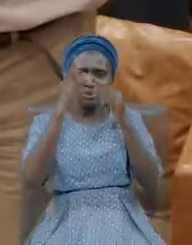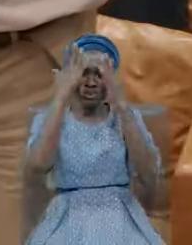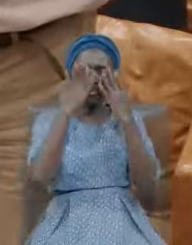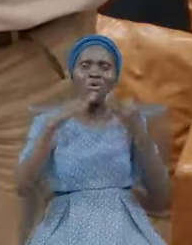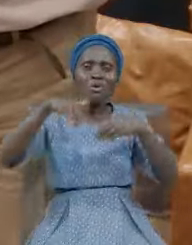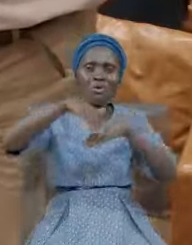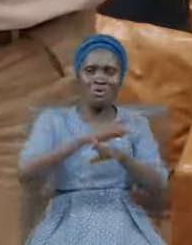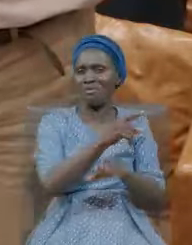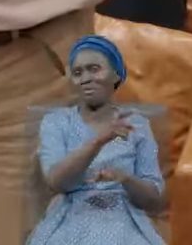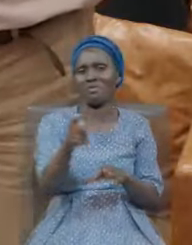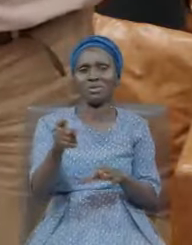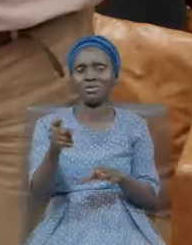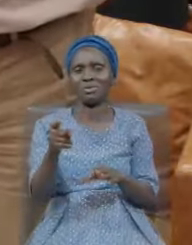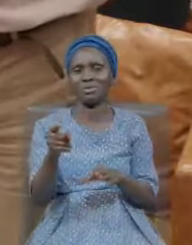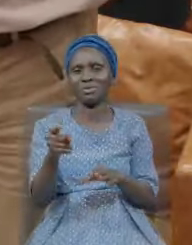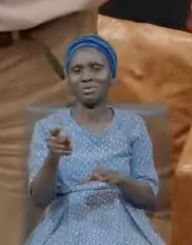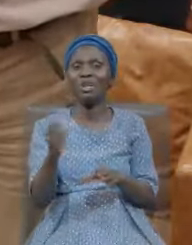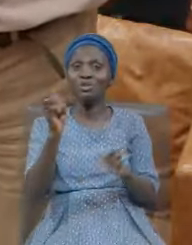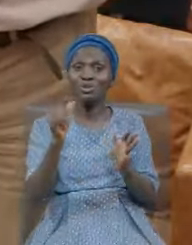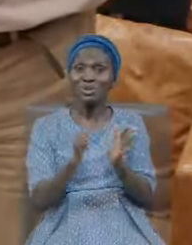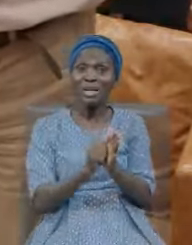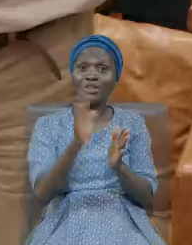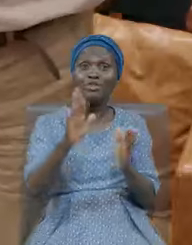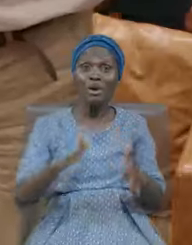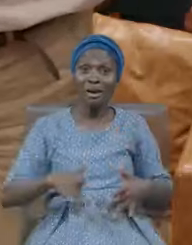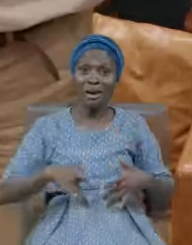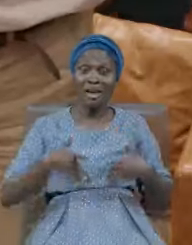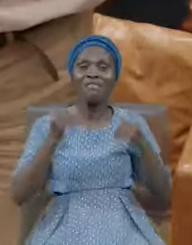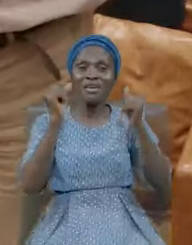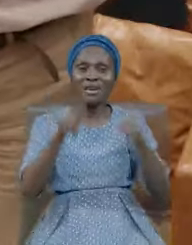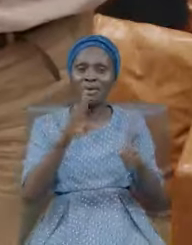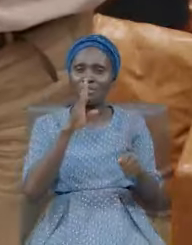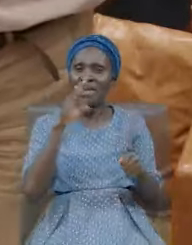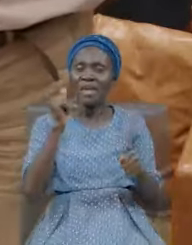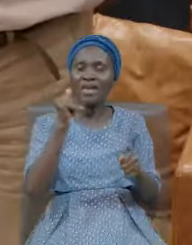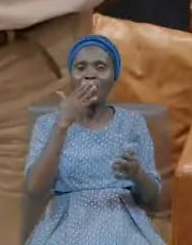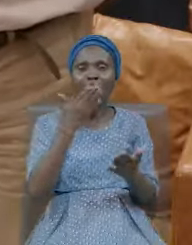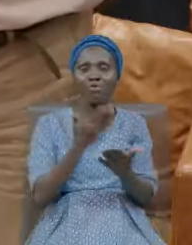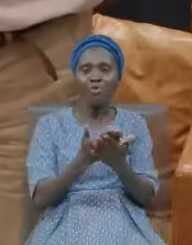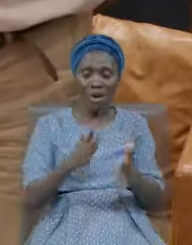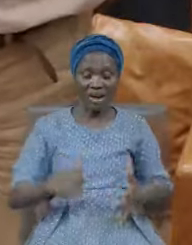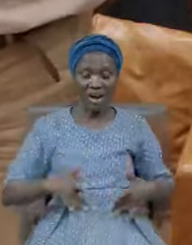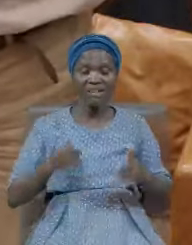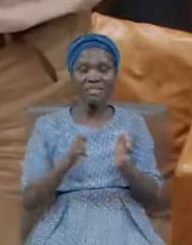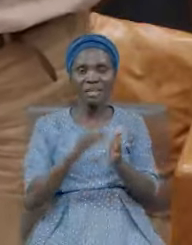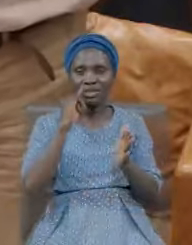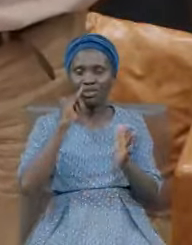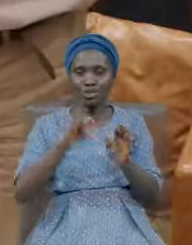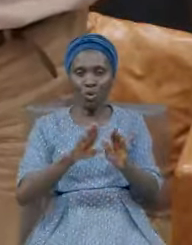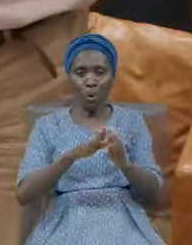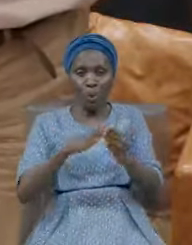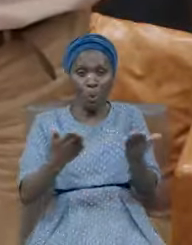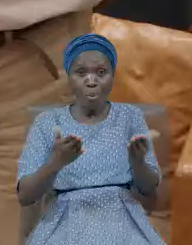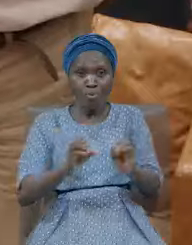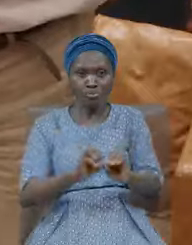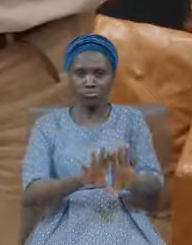Your life will be a life of transparent godliness.